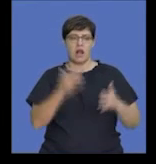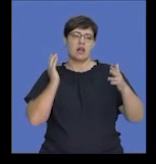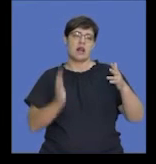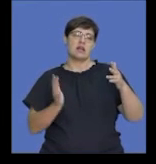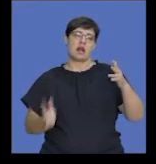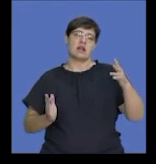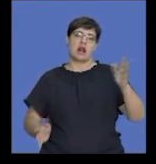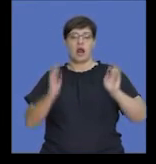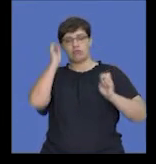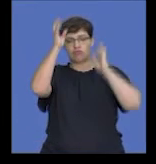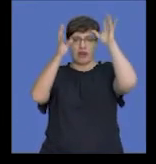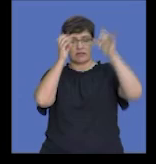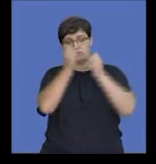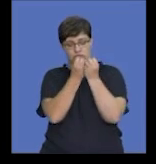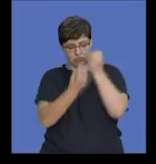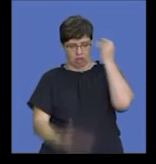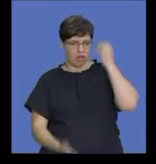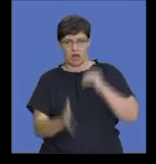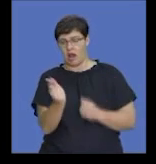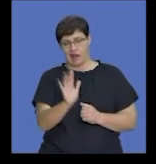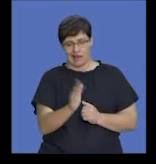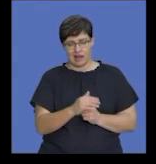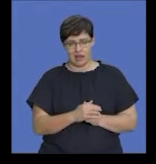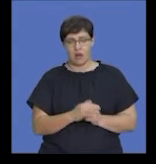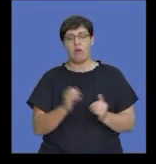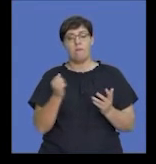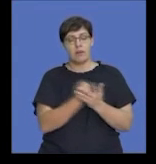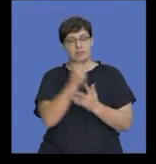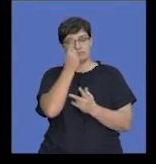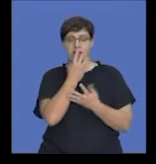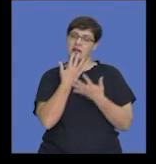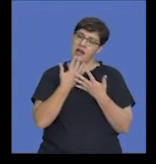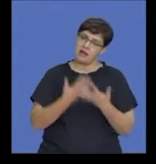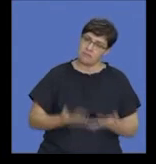the information, and we have to always be polite,